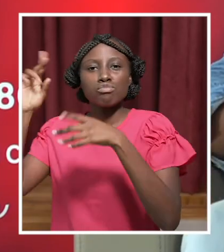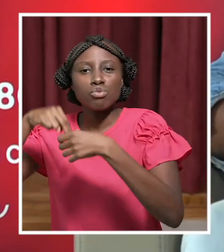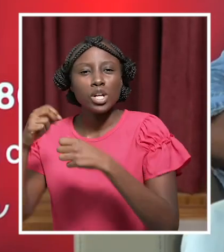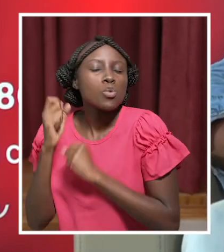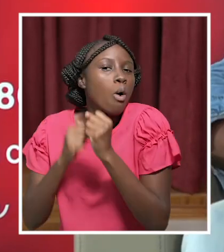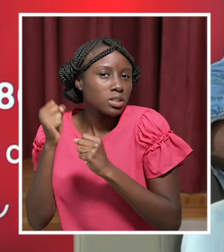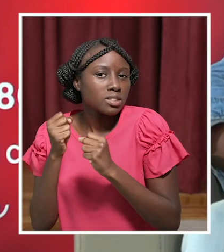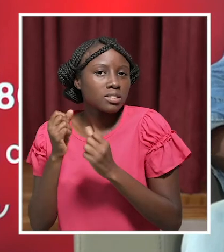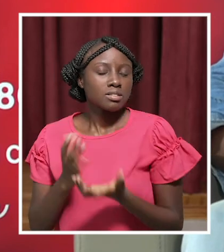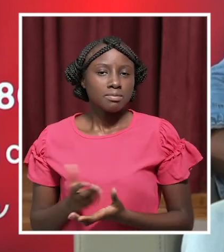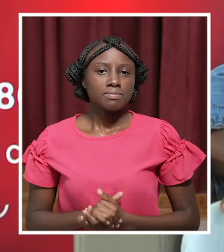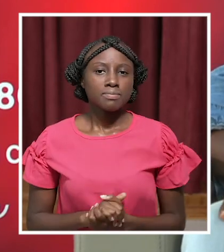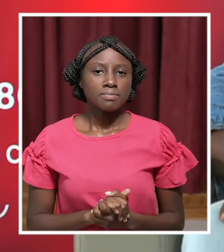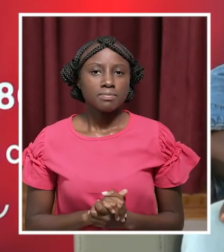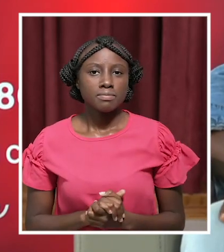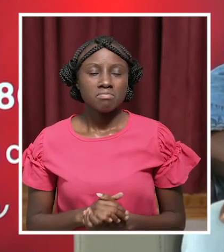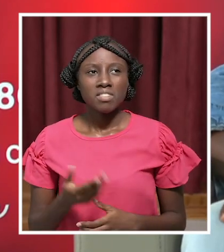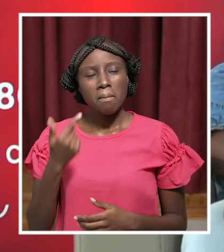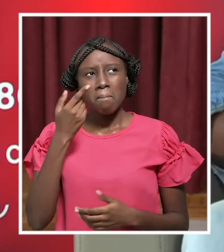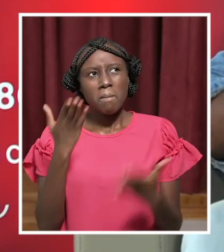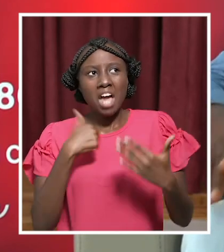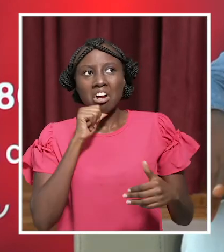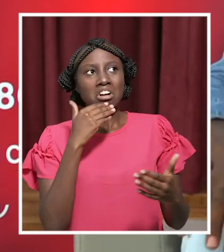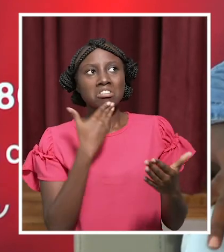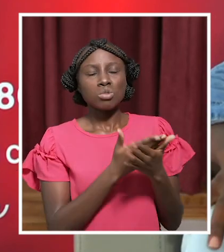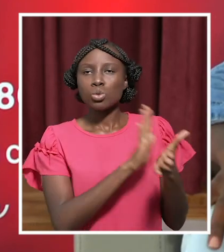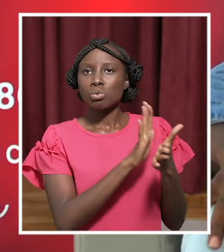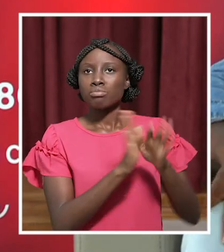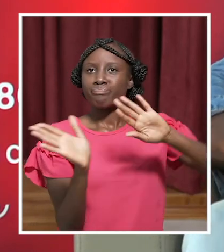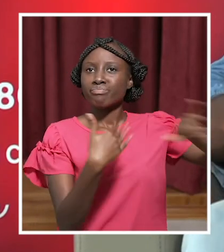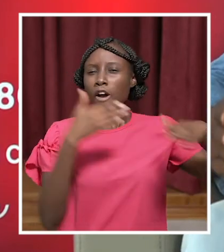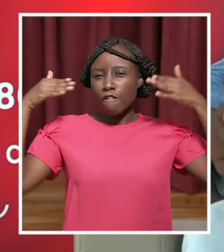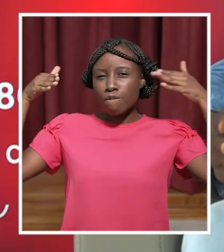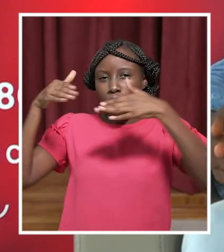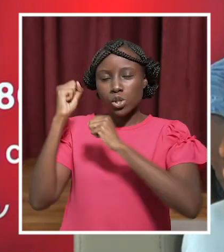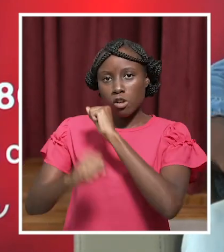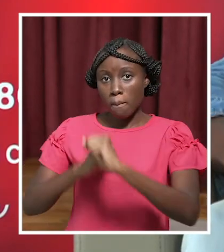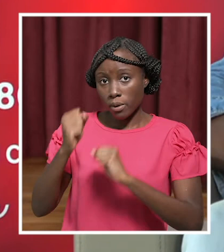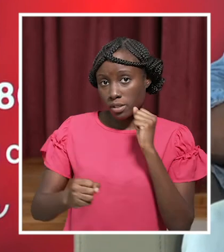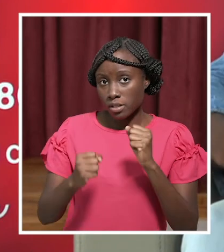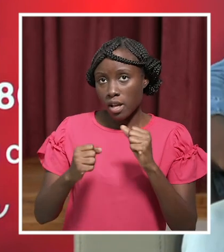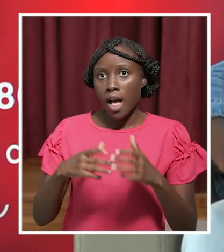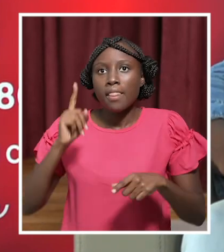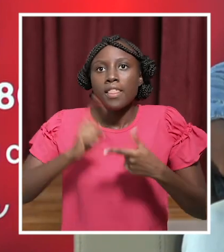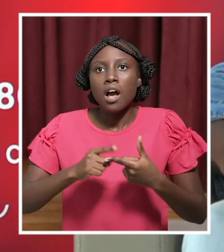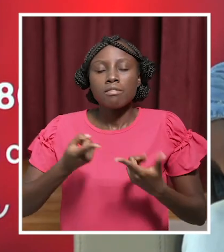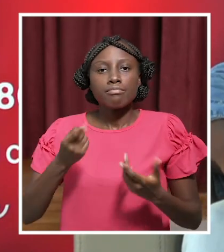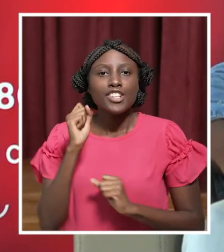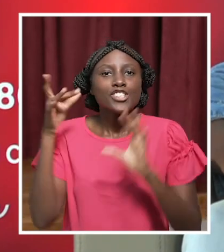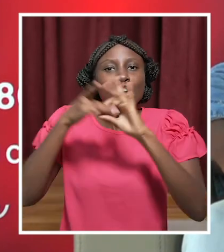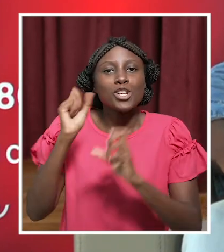people tiptoe that line where they say, you know what, I'm not good at academics, so let me concentrate on sport. And sport, in essence, gives them some confidence. But